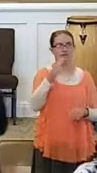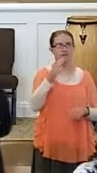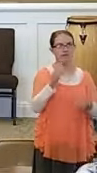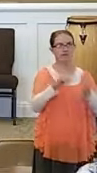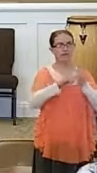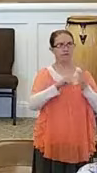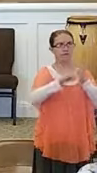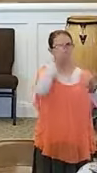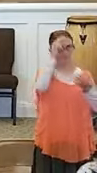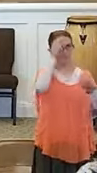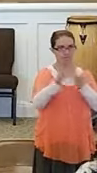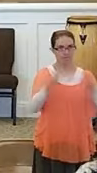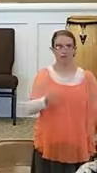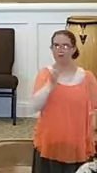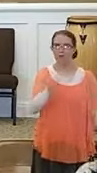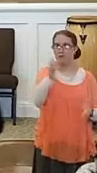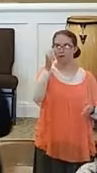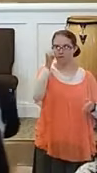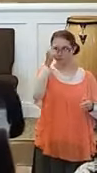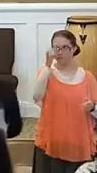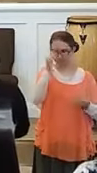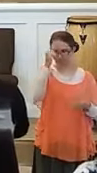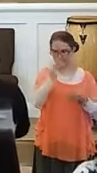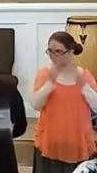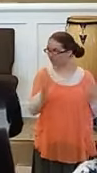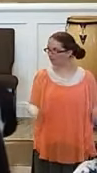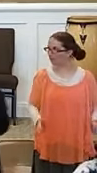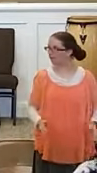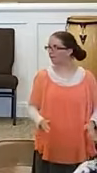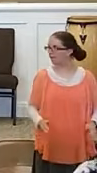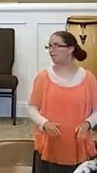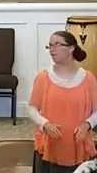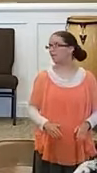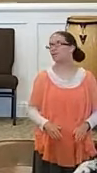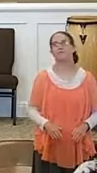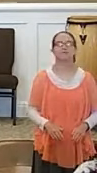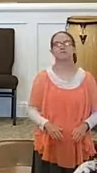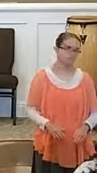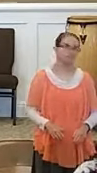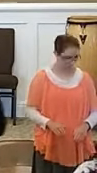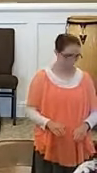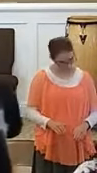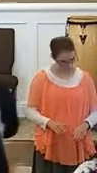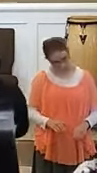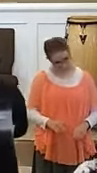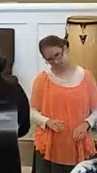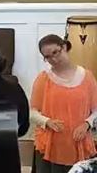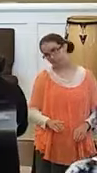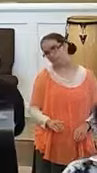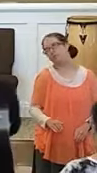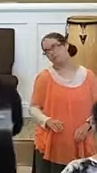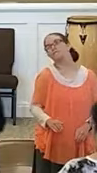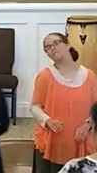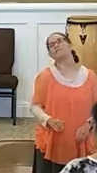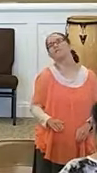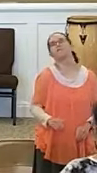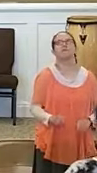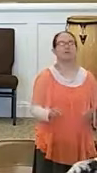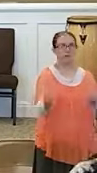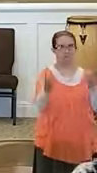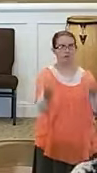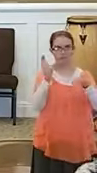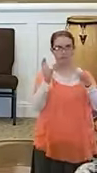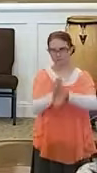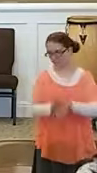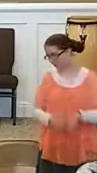sign to the believer and to the unbeliever both. Yes, that you have received the gift of the Holy Ghost. Come on. This altar's open.